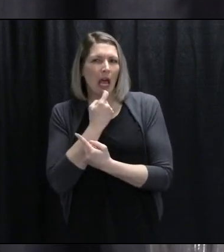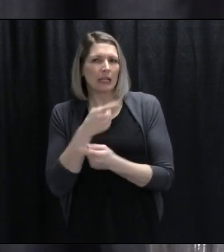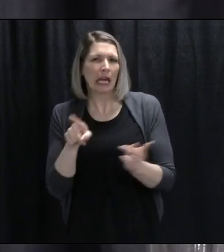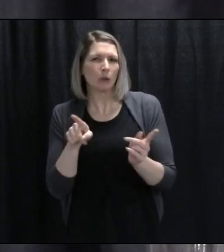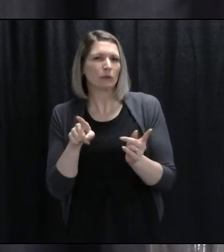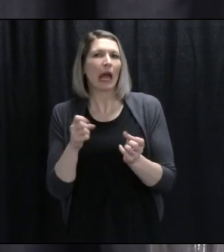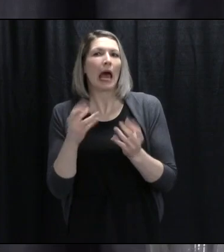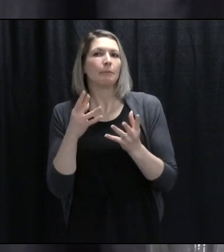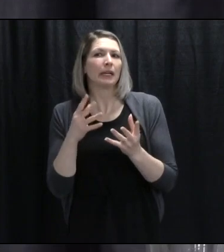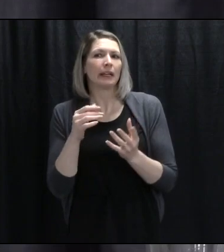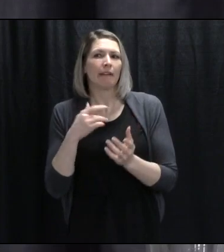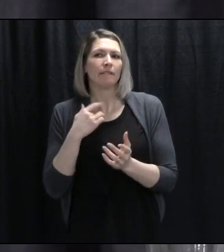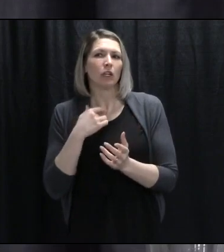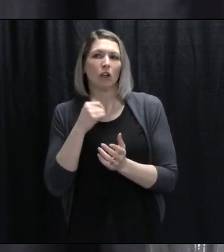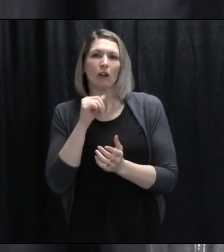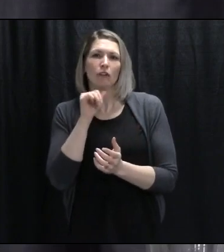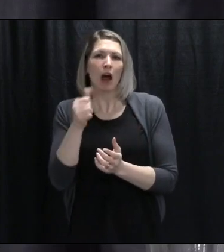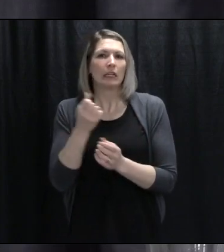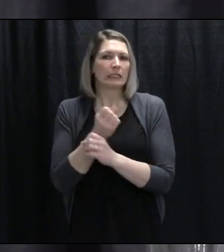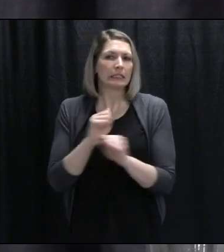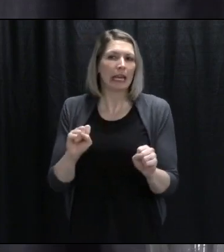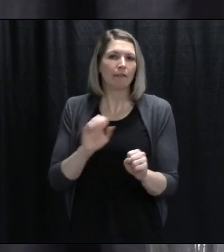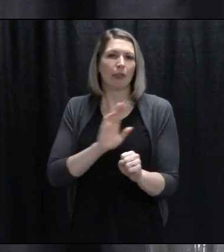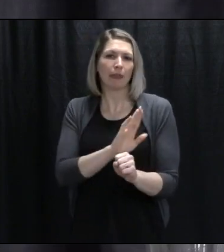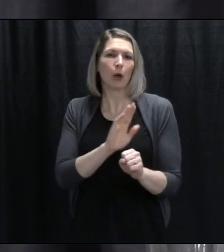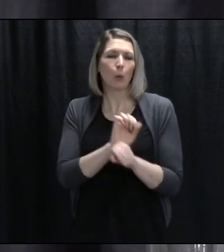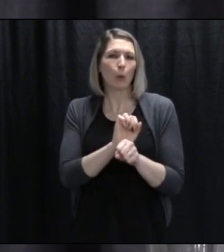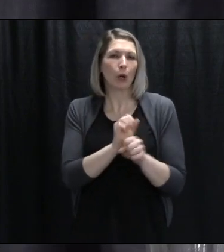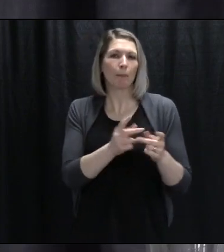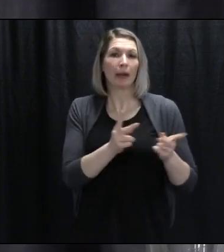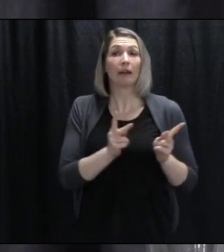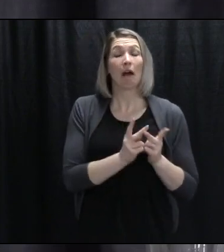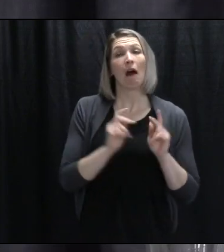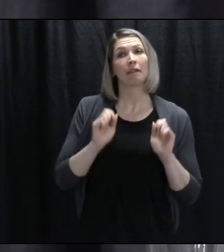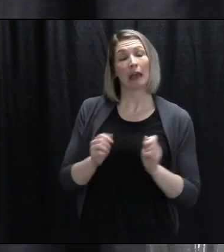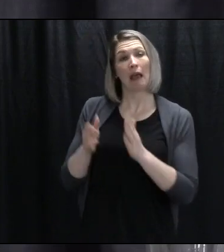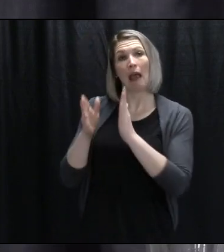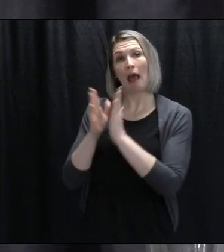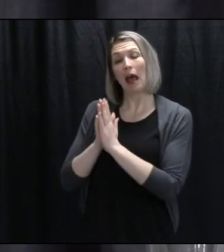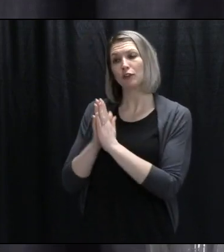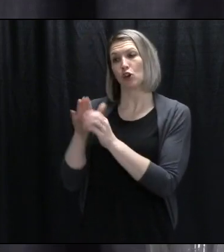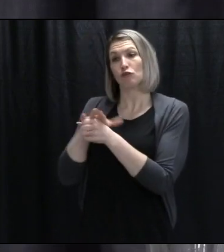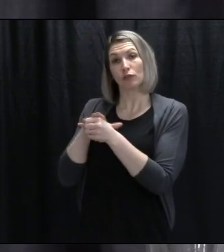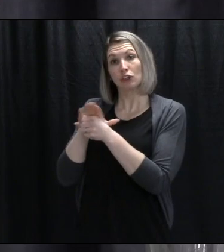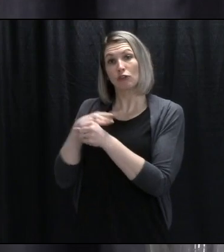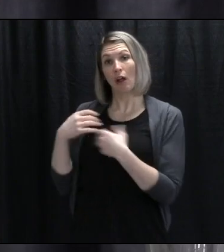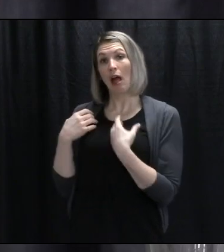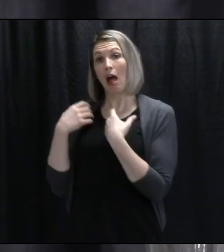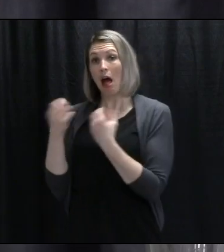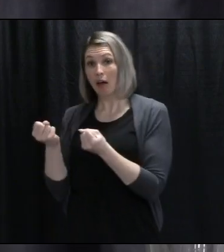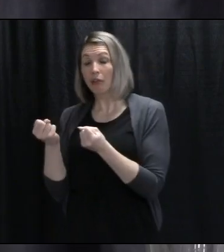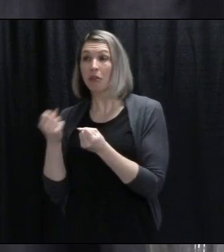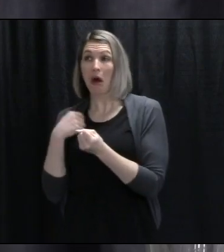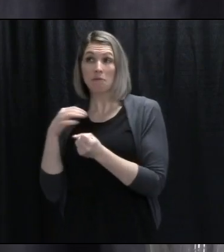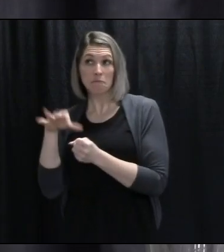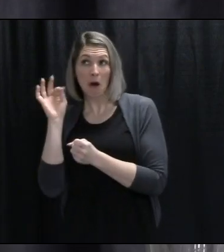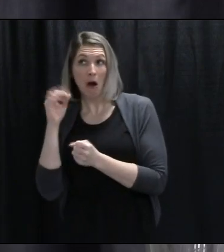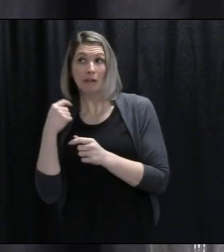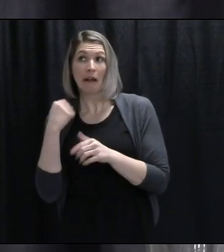can certainly go back to the regional health authorities and find out what they have on their plate and report back. I'd be happy to do that.